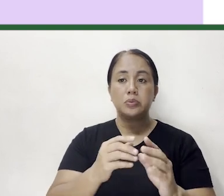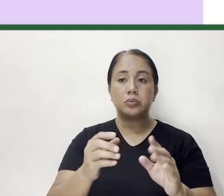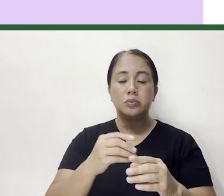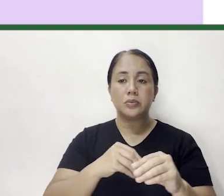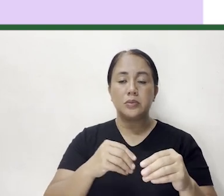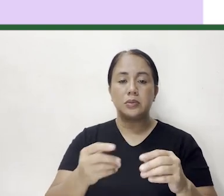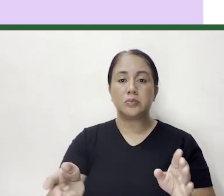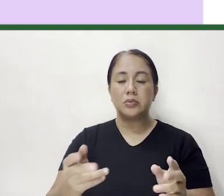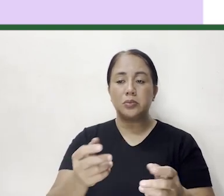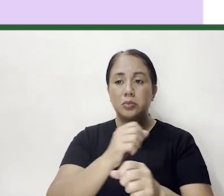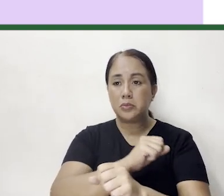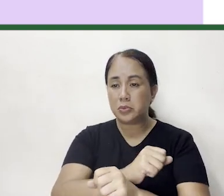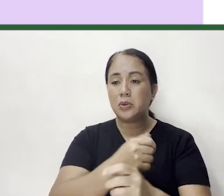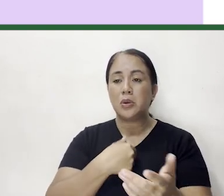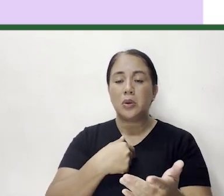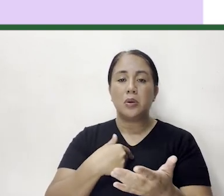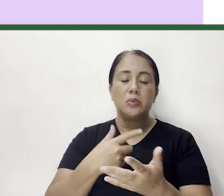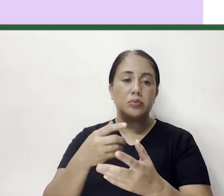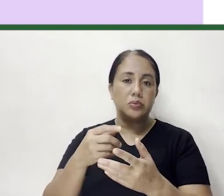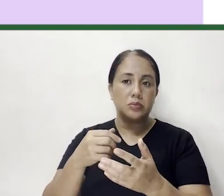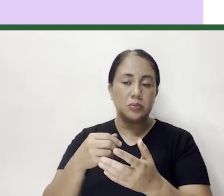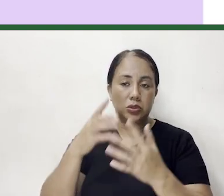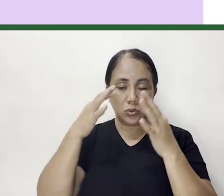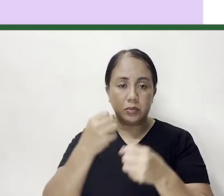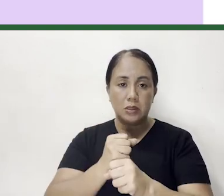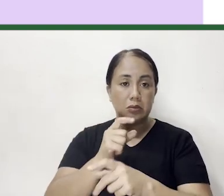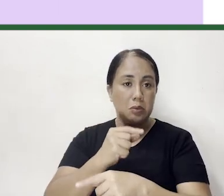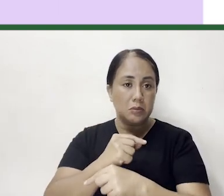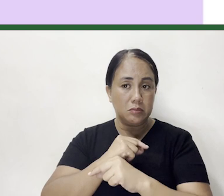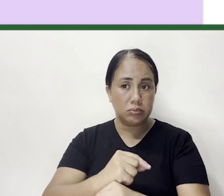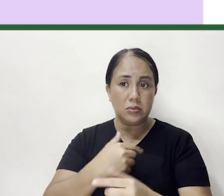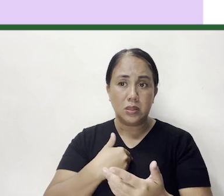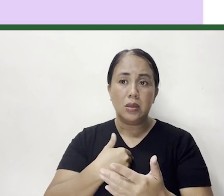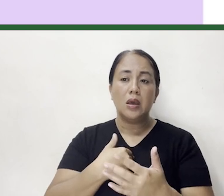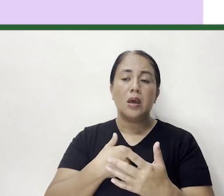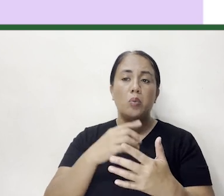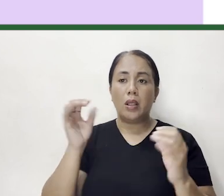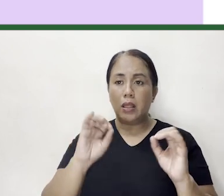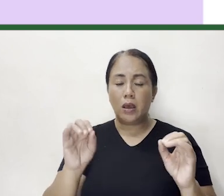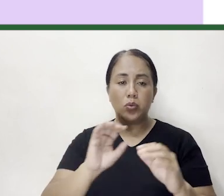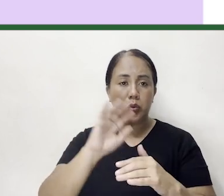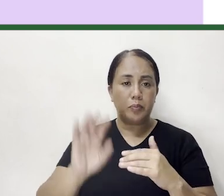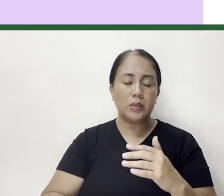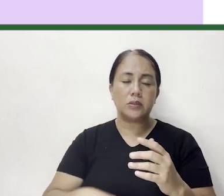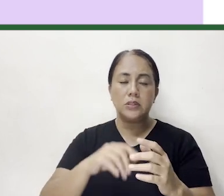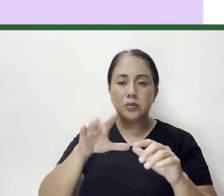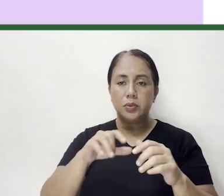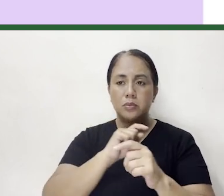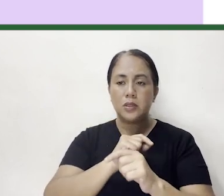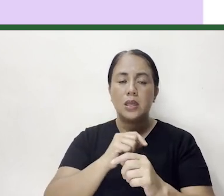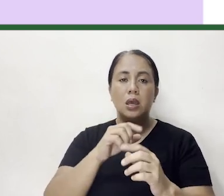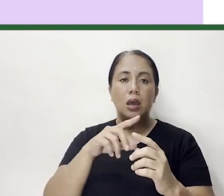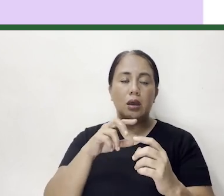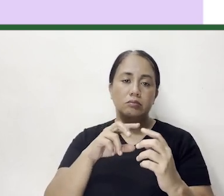on substituted decision-making and guardianship. Absence of comprehensive and